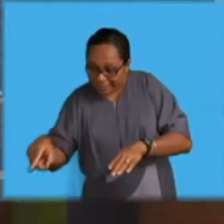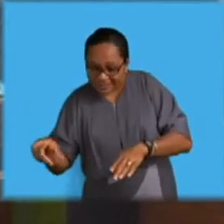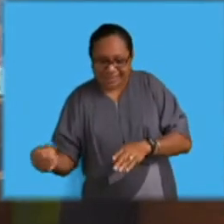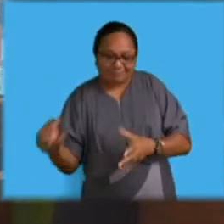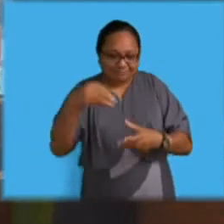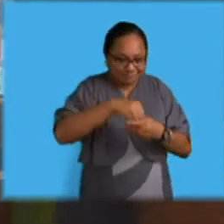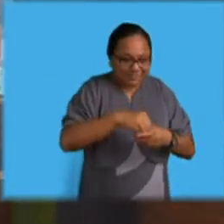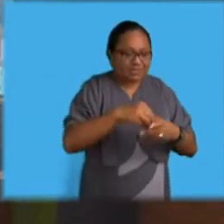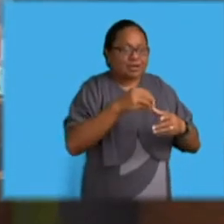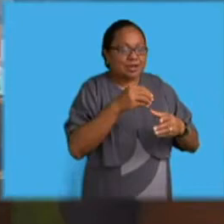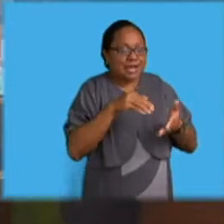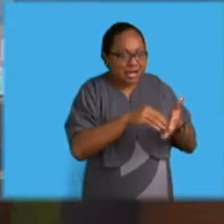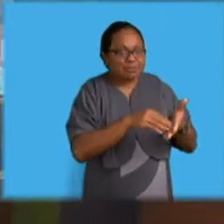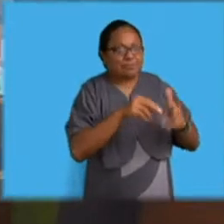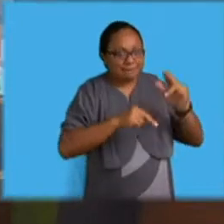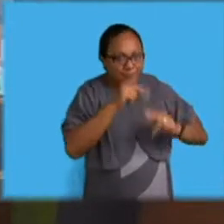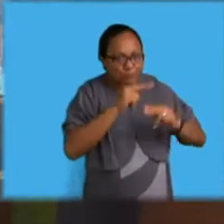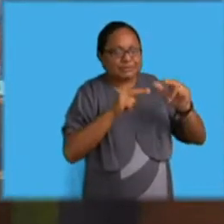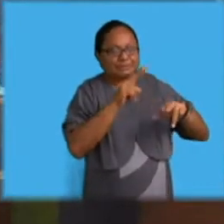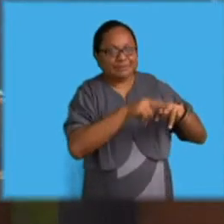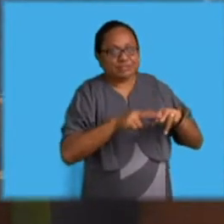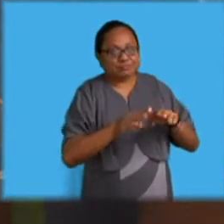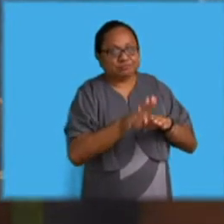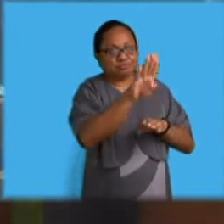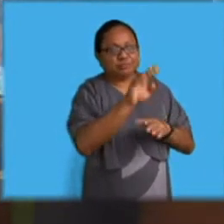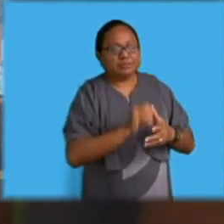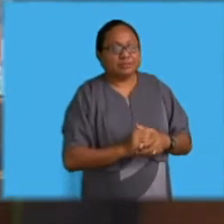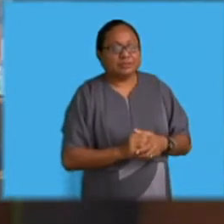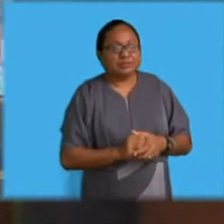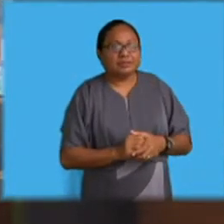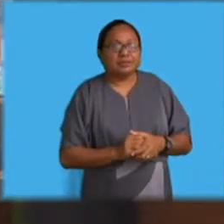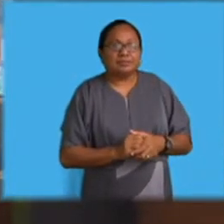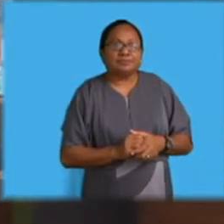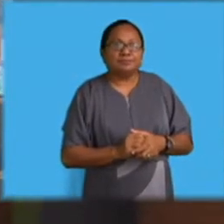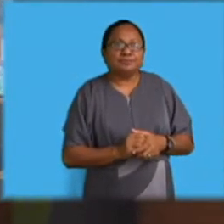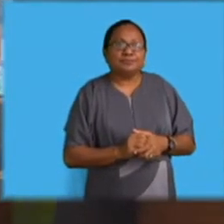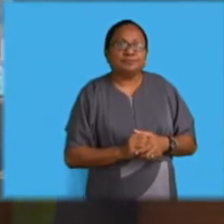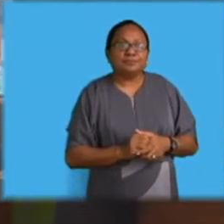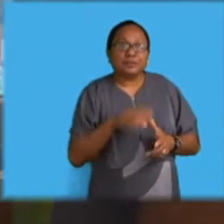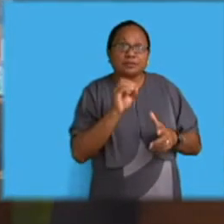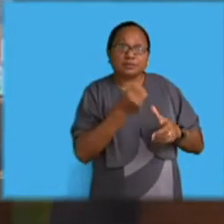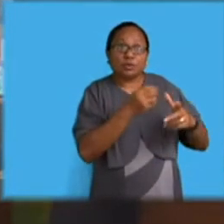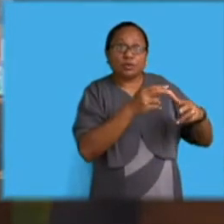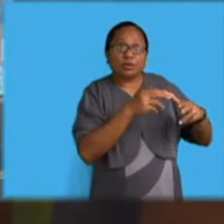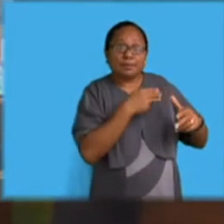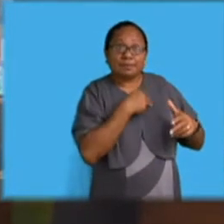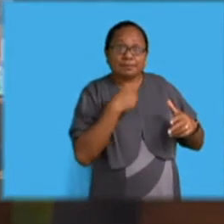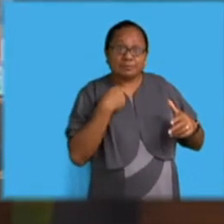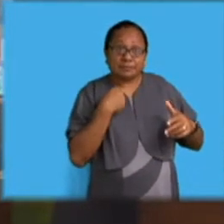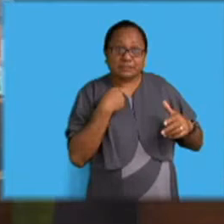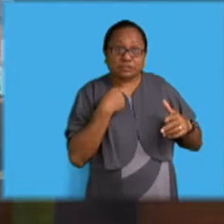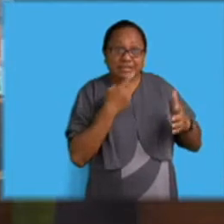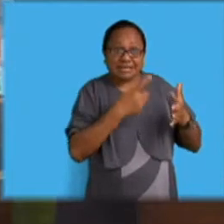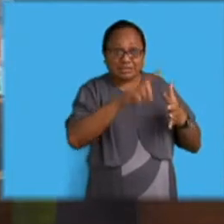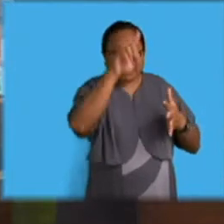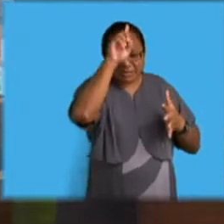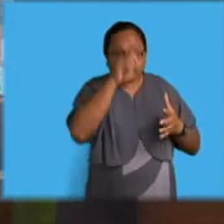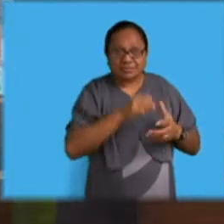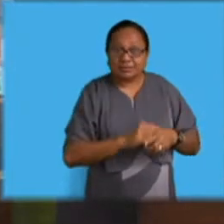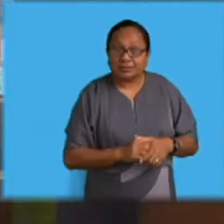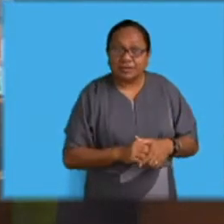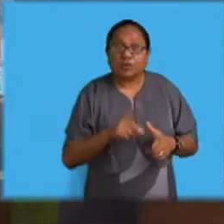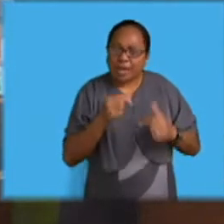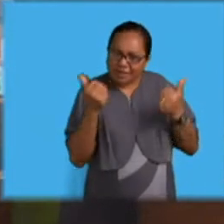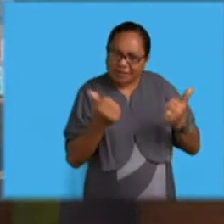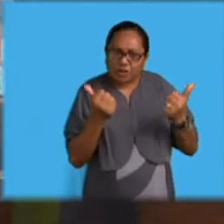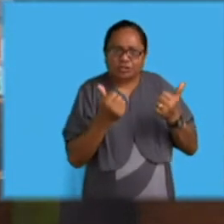Fiji. Honourable Deputy Speaker, this holistic approach to education does not allot academia an isolated or elevated importance,